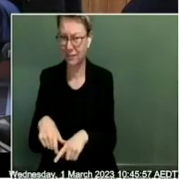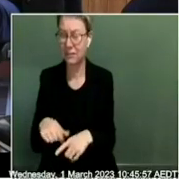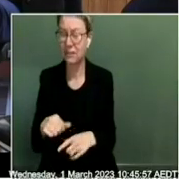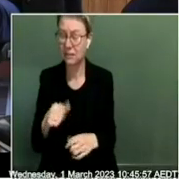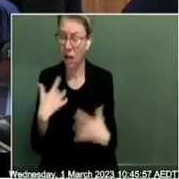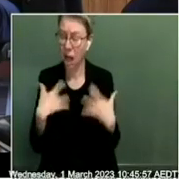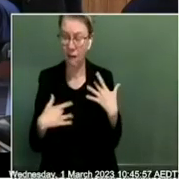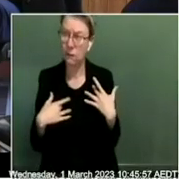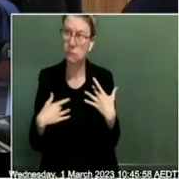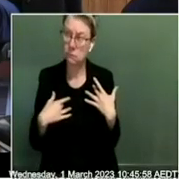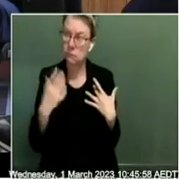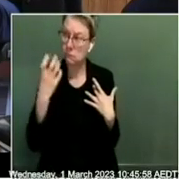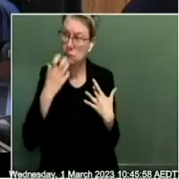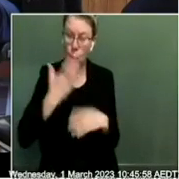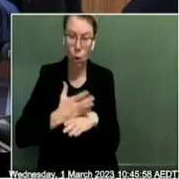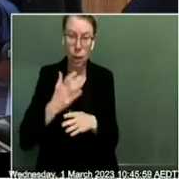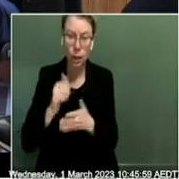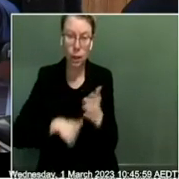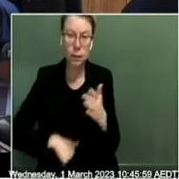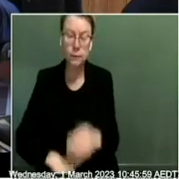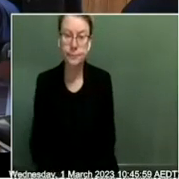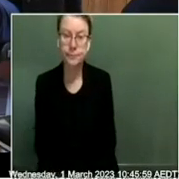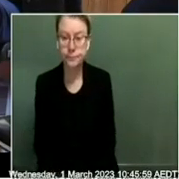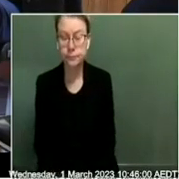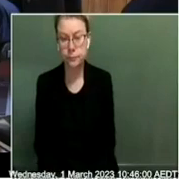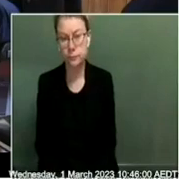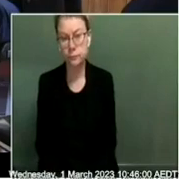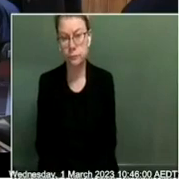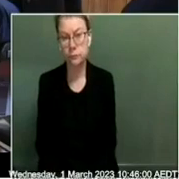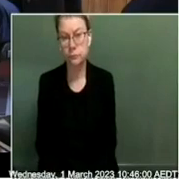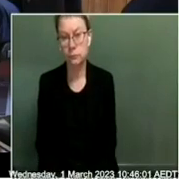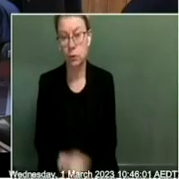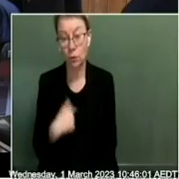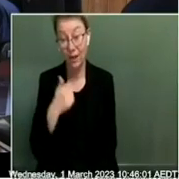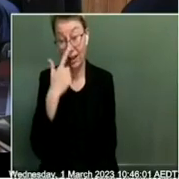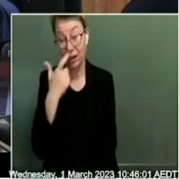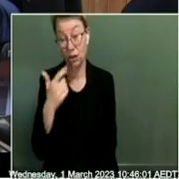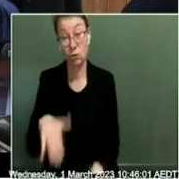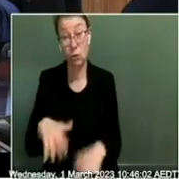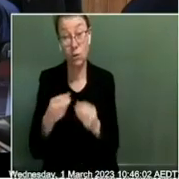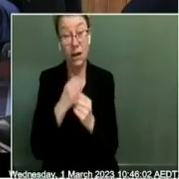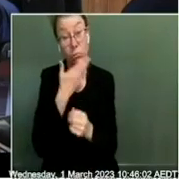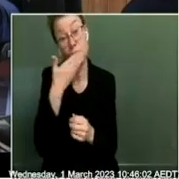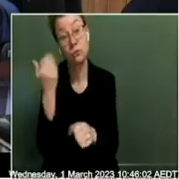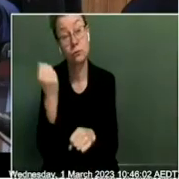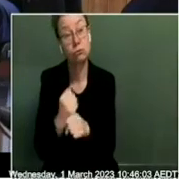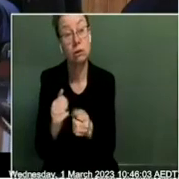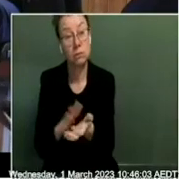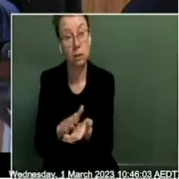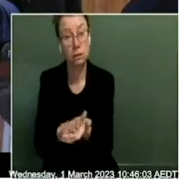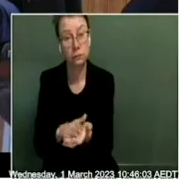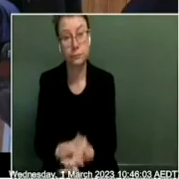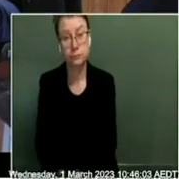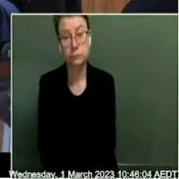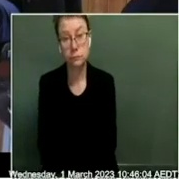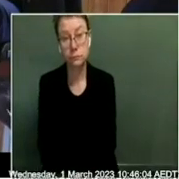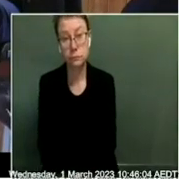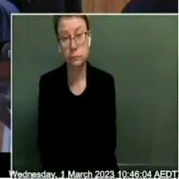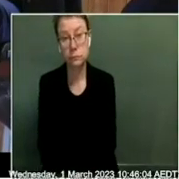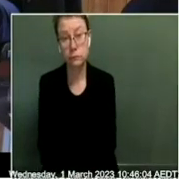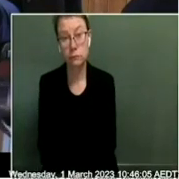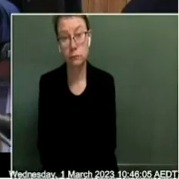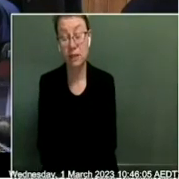And we're lucky that we grew up with our beautiful grandmother. But for those medical records, they're not in Mum's